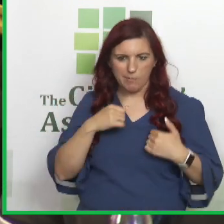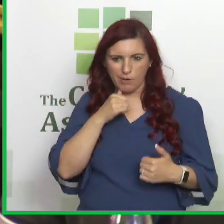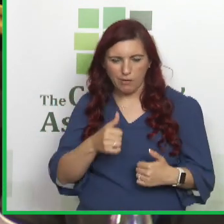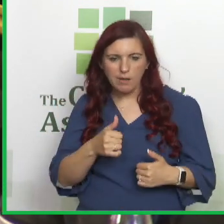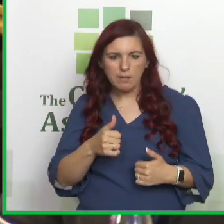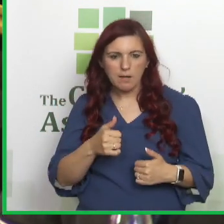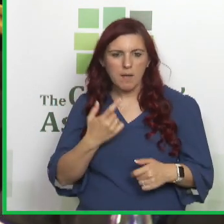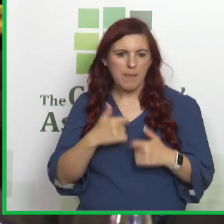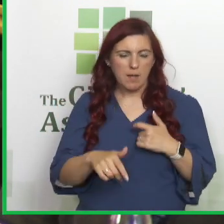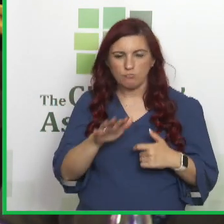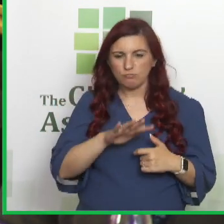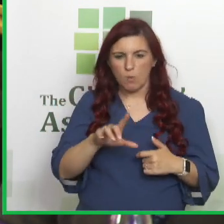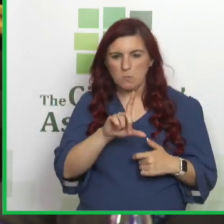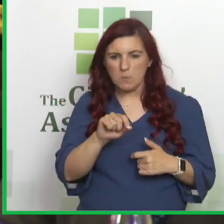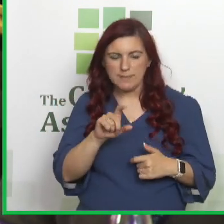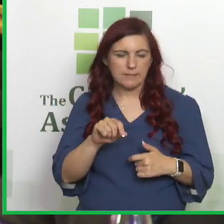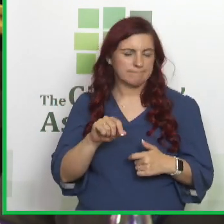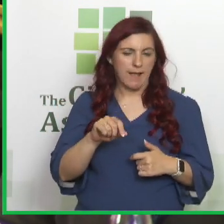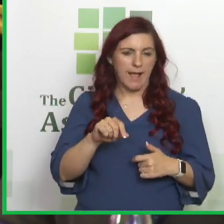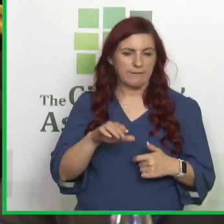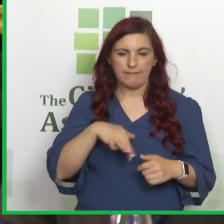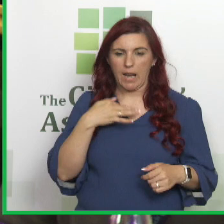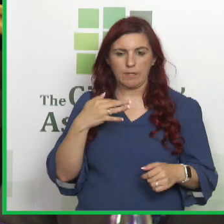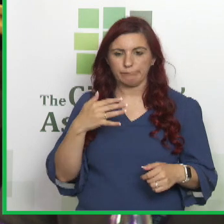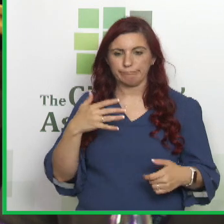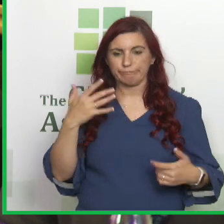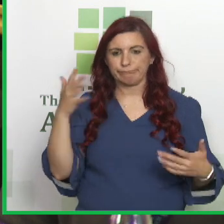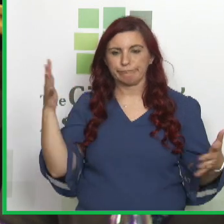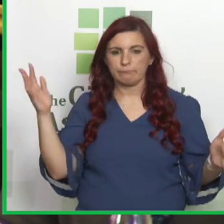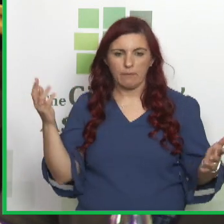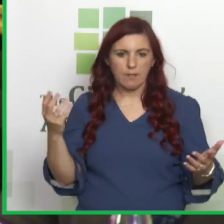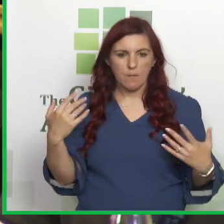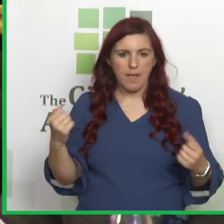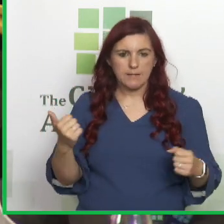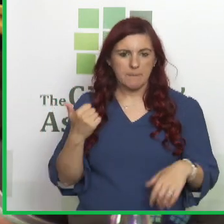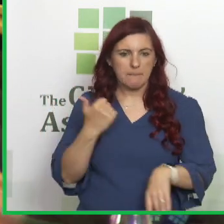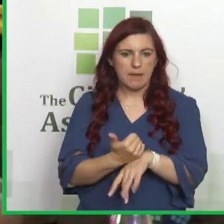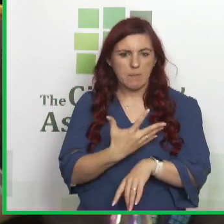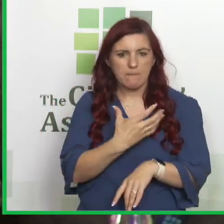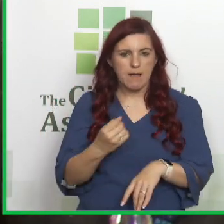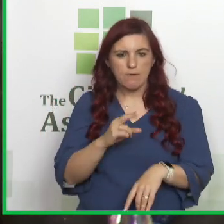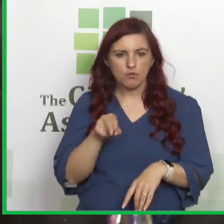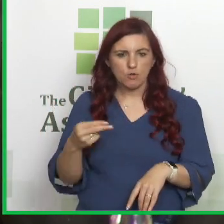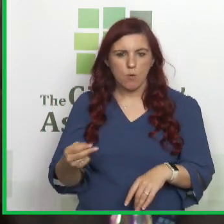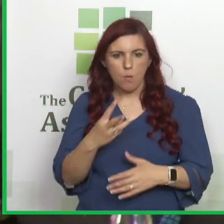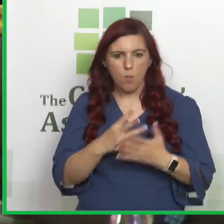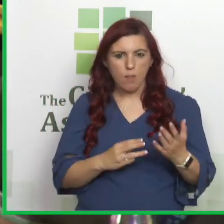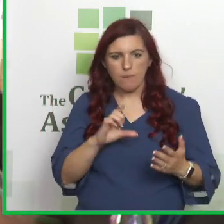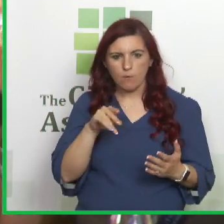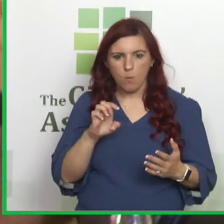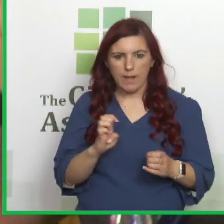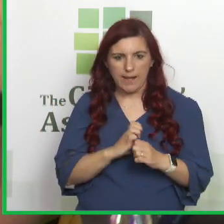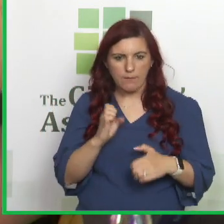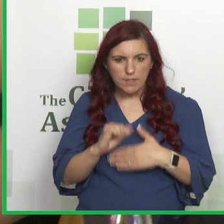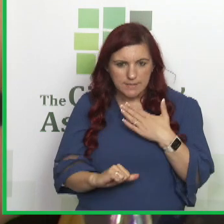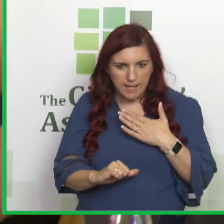wheels come off, and I had a habit of a minimum of €500 worth of cocaine a day. I'd lost